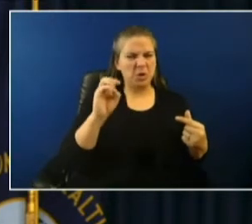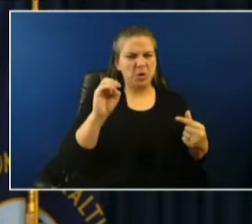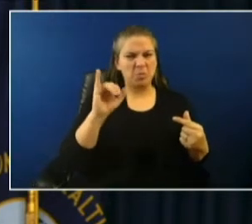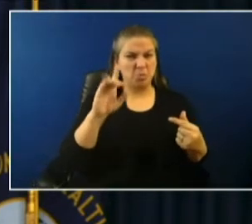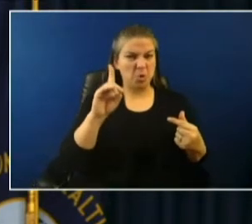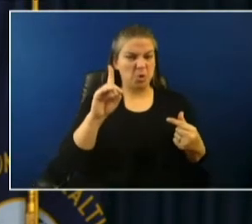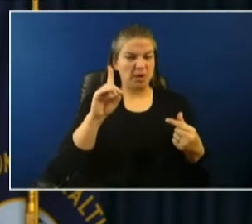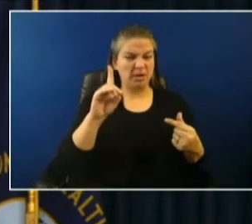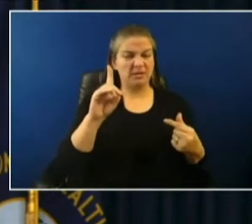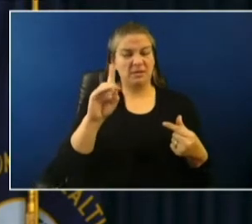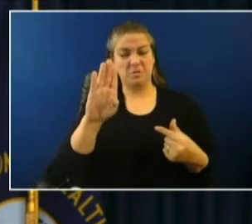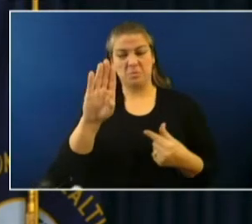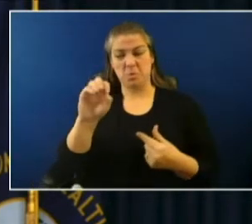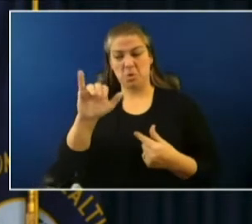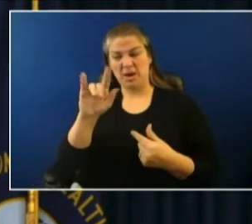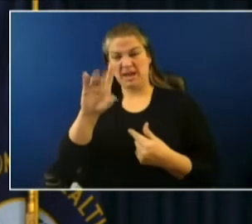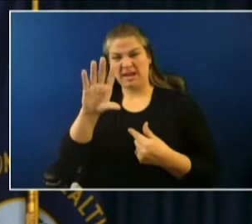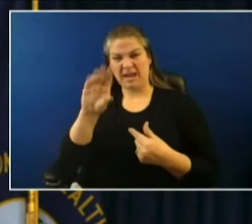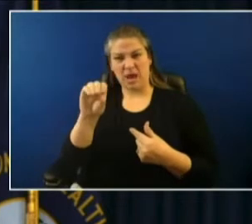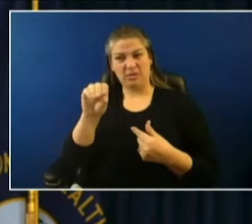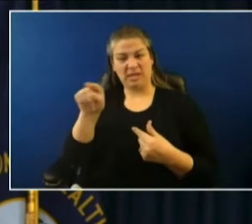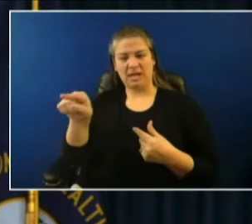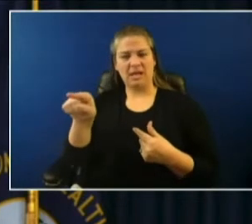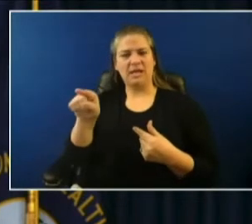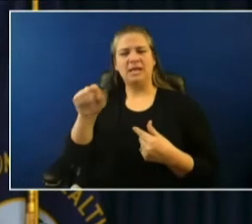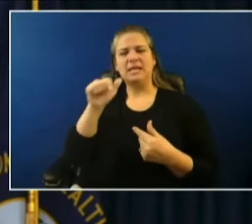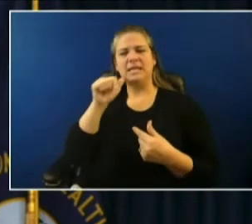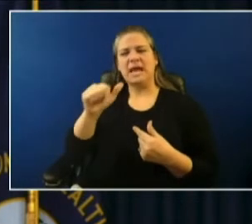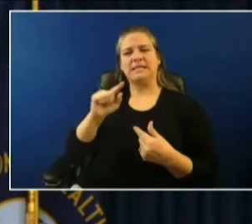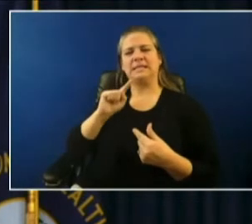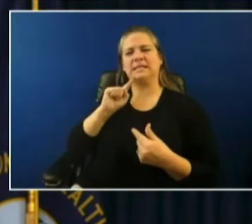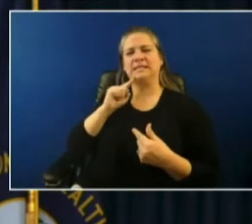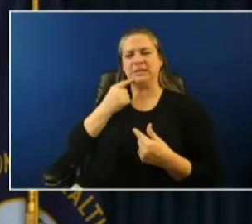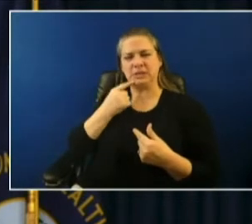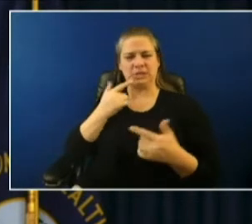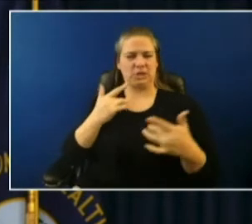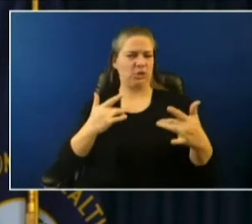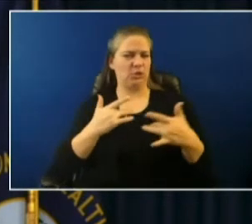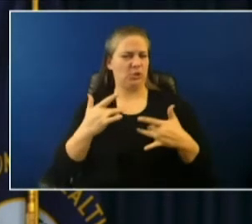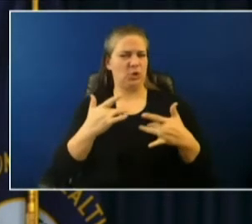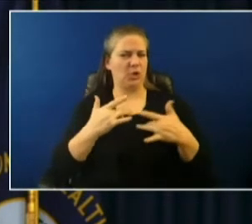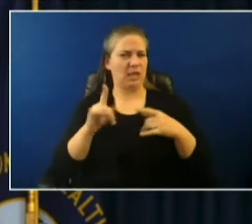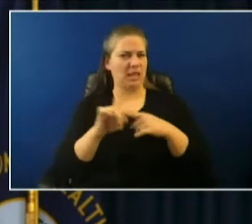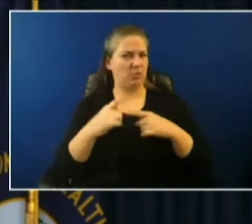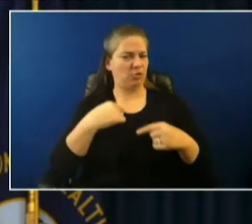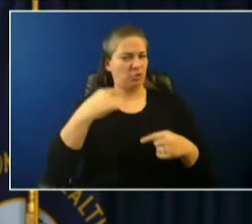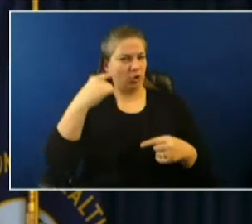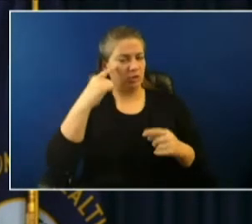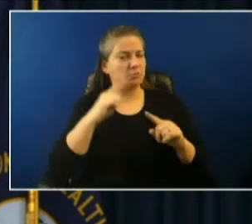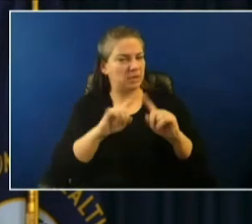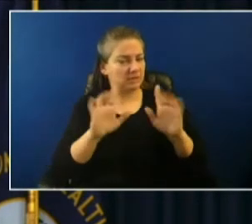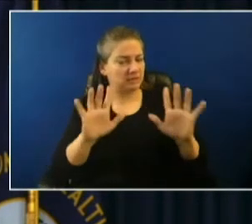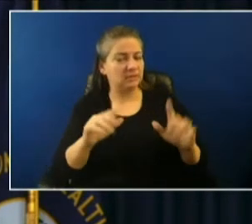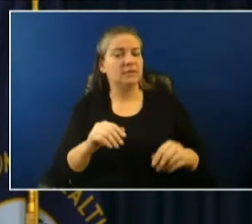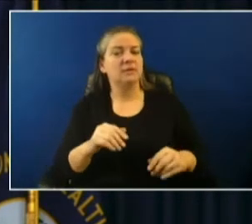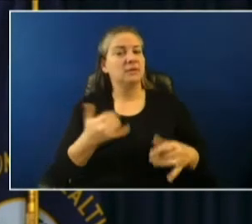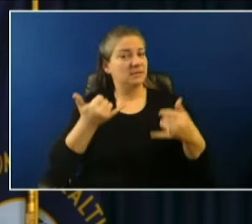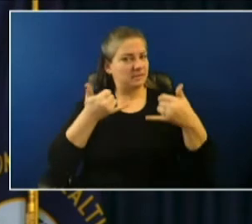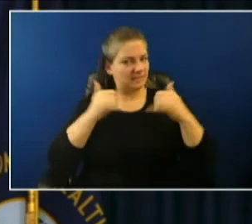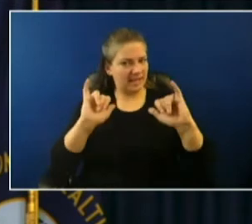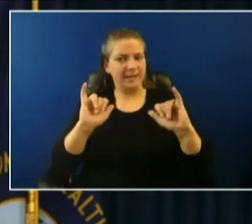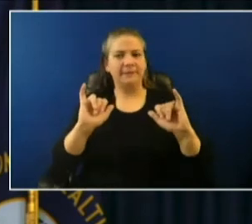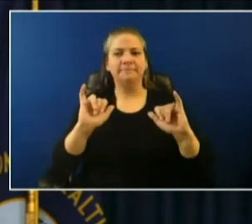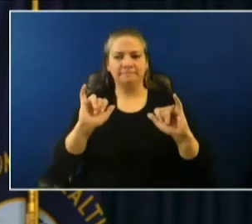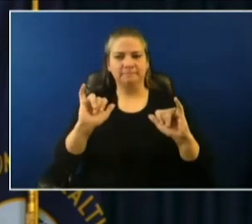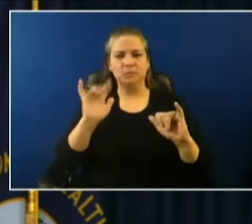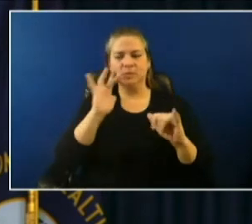the most concerning band. But the areas that are in that are still expected to get a quarter